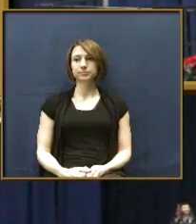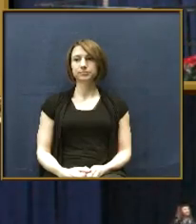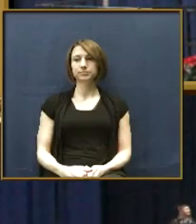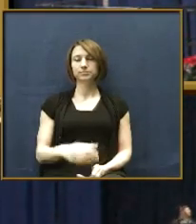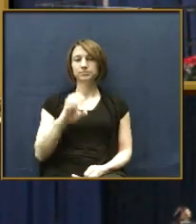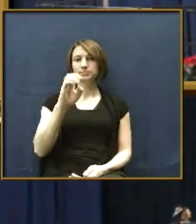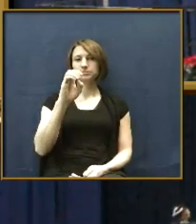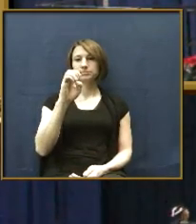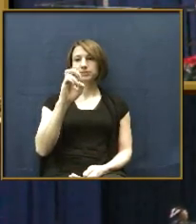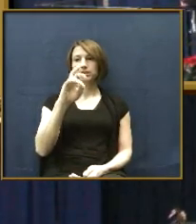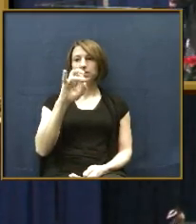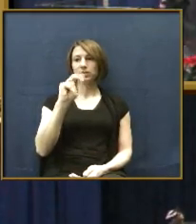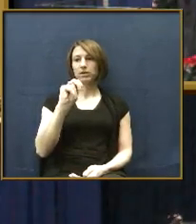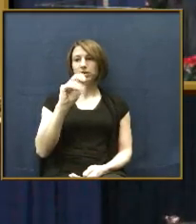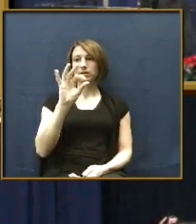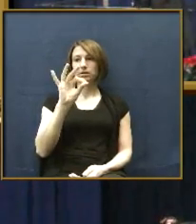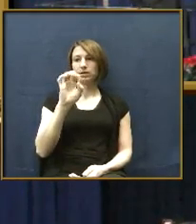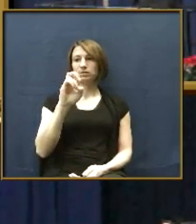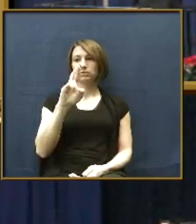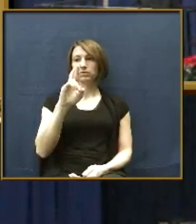Aaron Renee Ferrara.